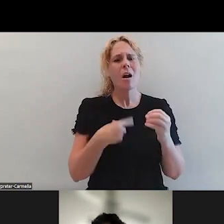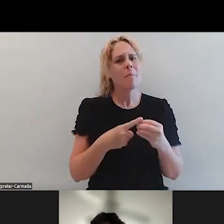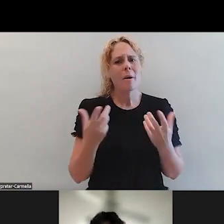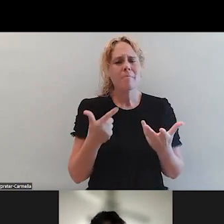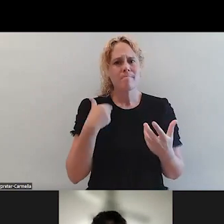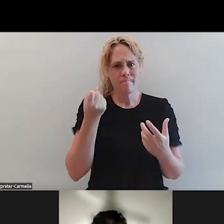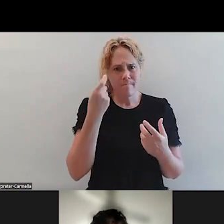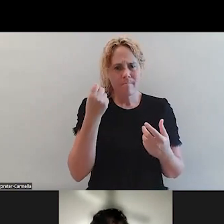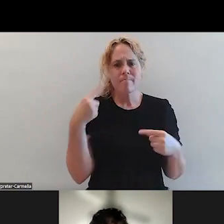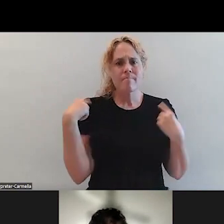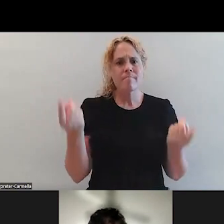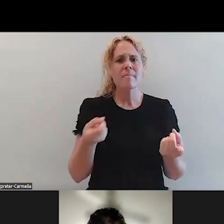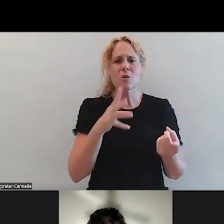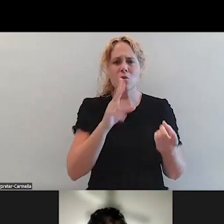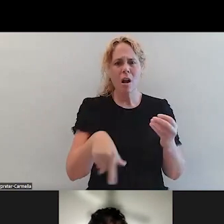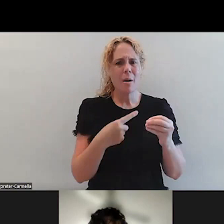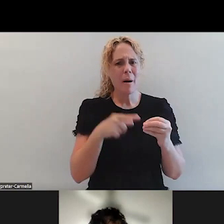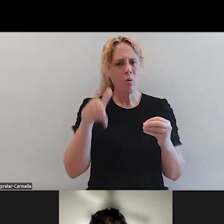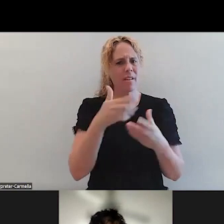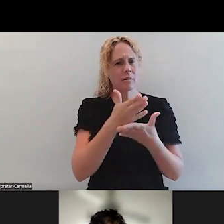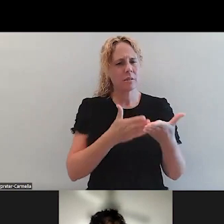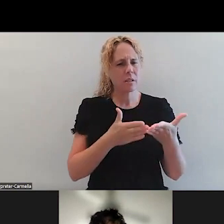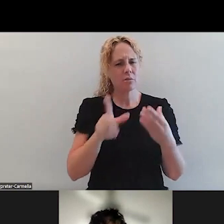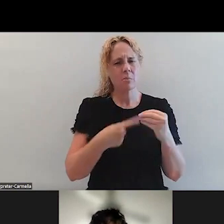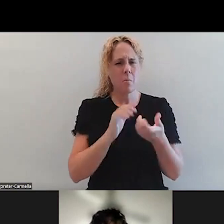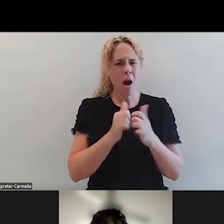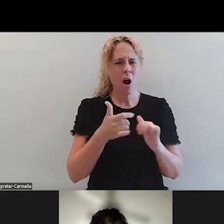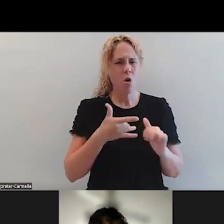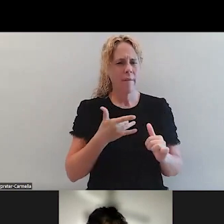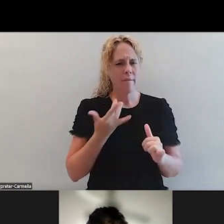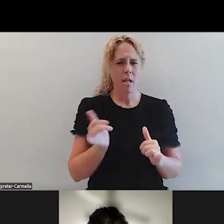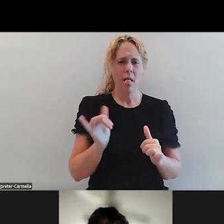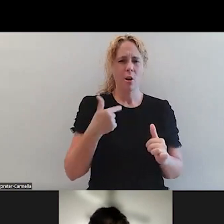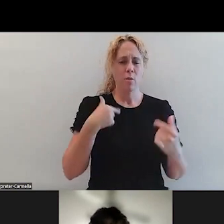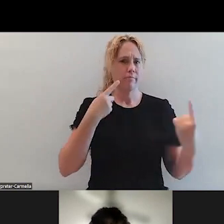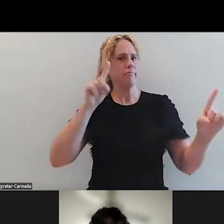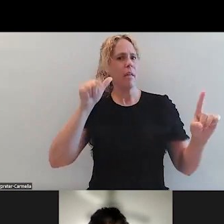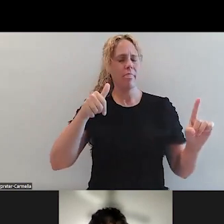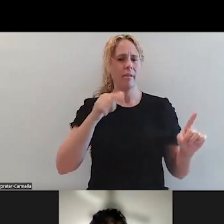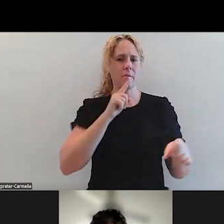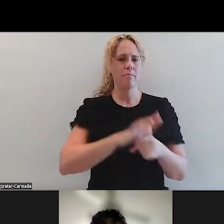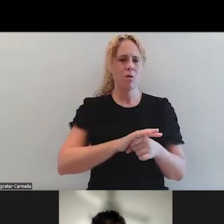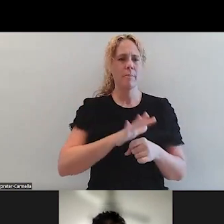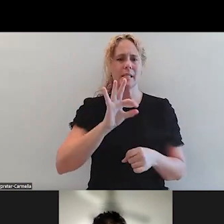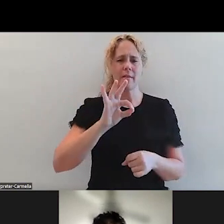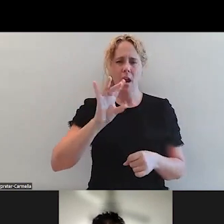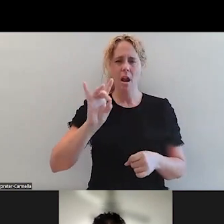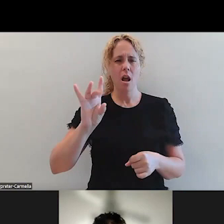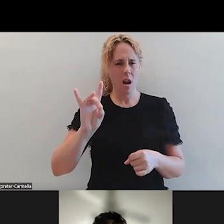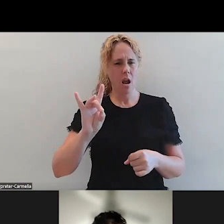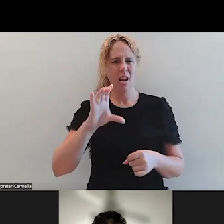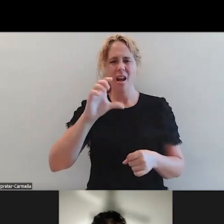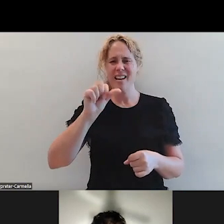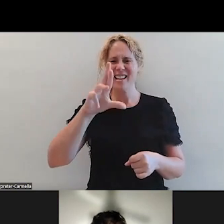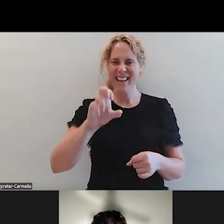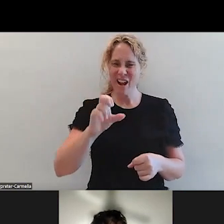what I understand, you guys talk about on this section about how do we feel like we've achieved this promise of 988, which is, care that feels